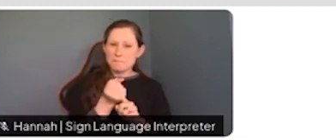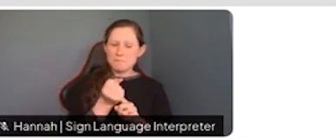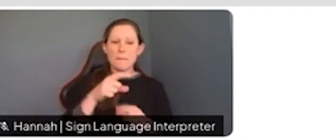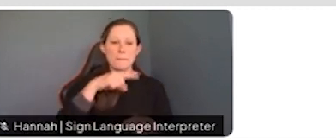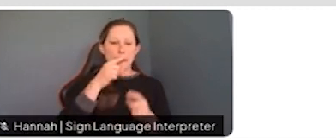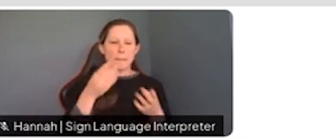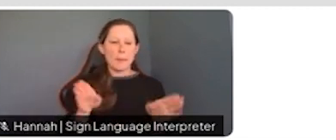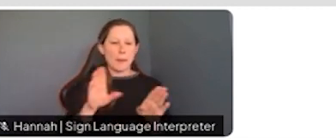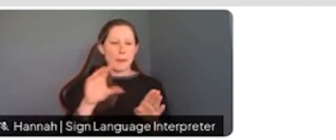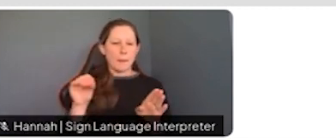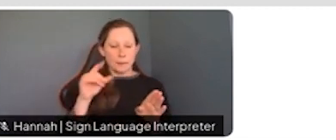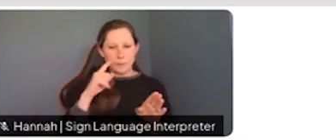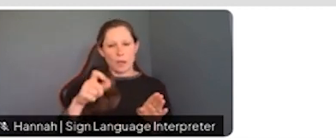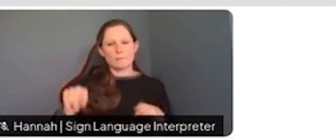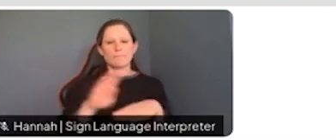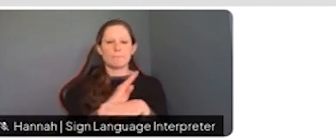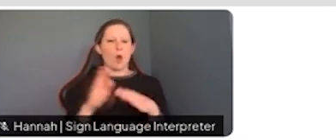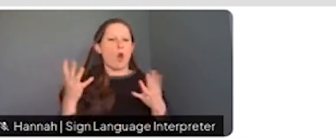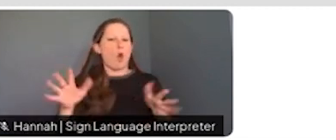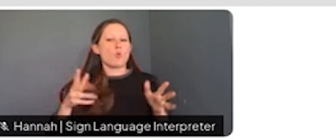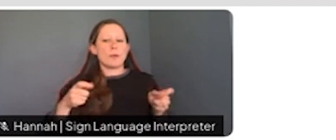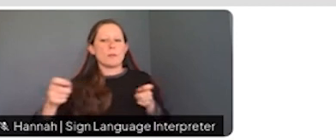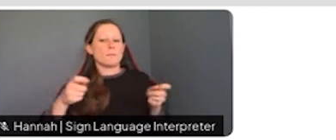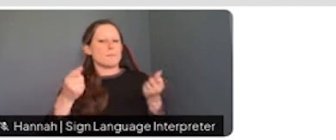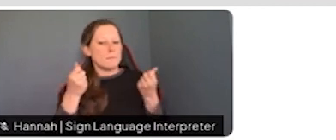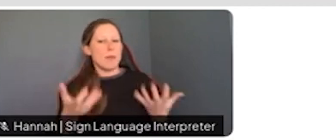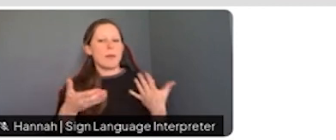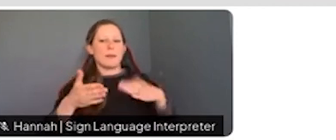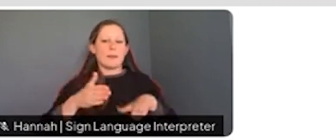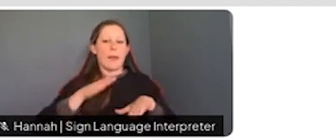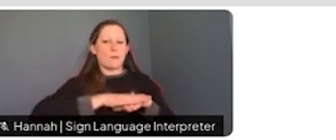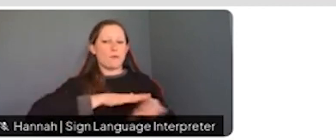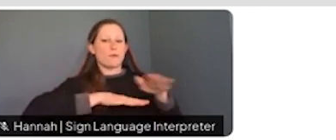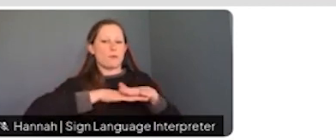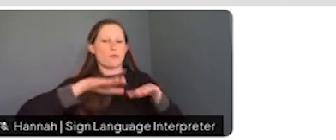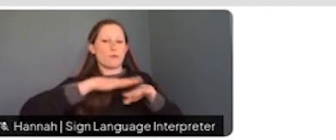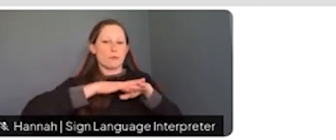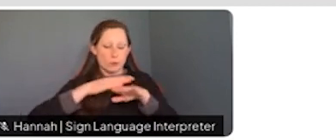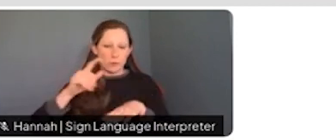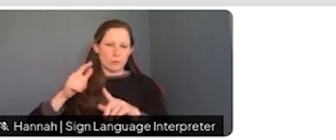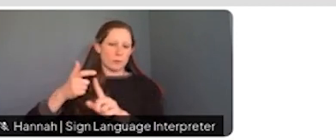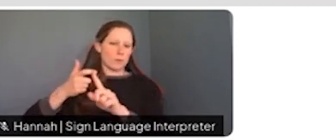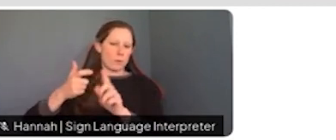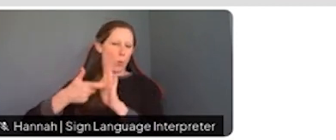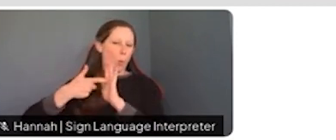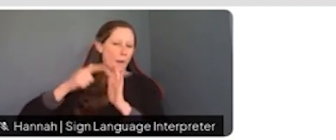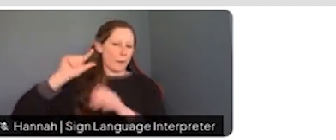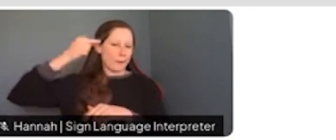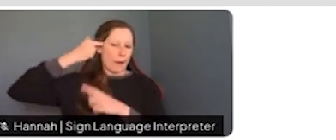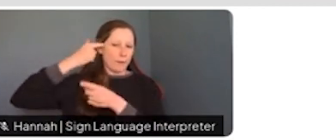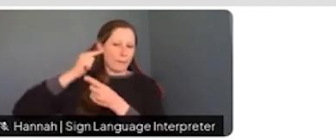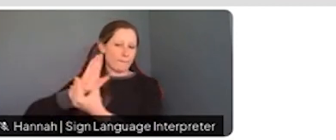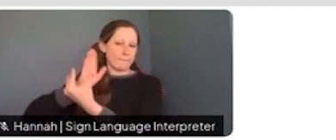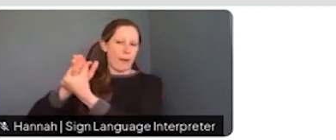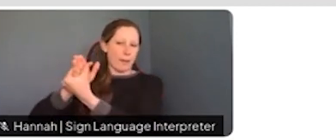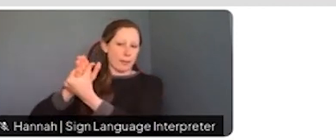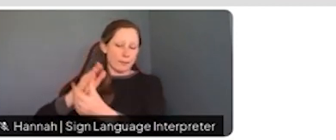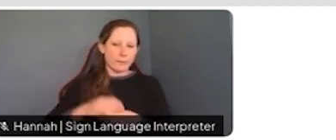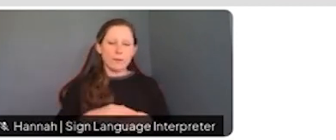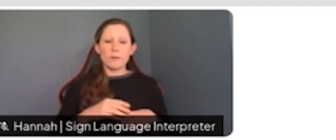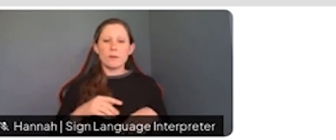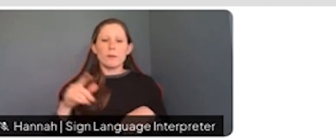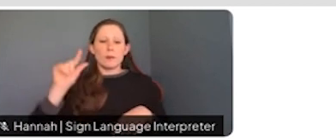businesses are already regulated with many layers of required government filings. So Congress is truly going after